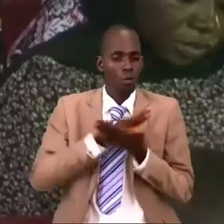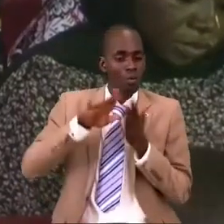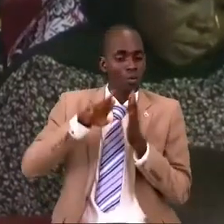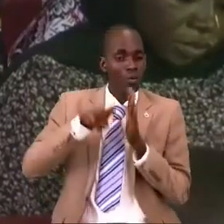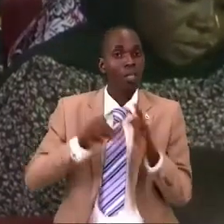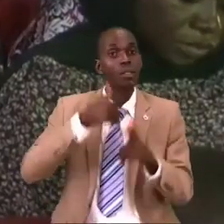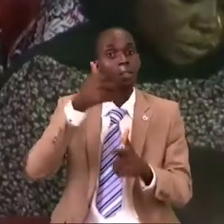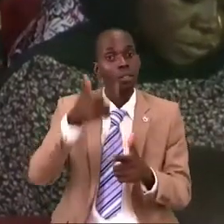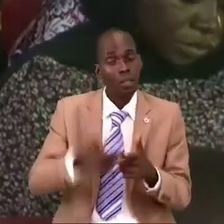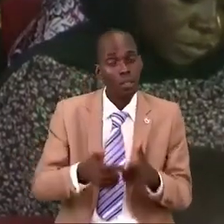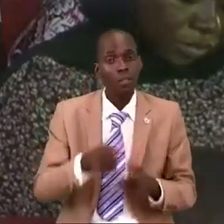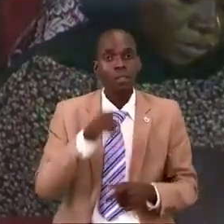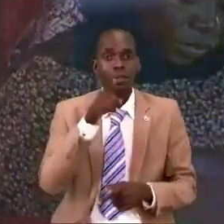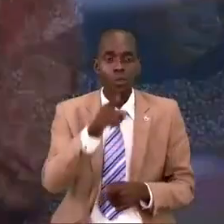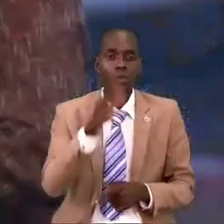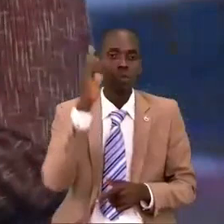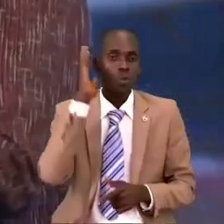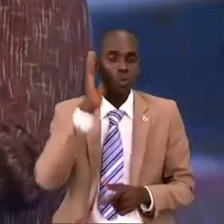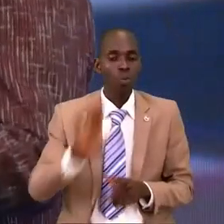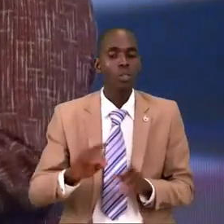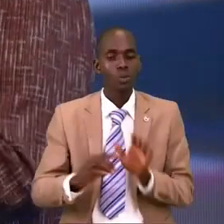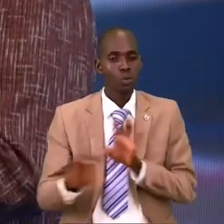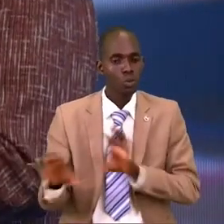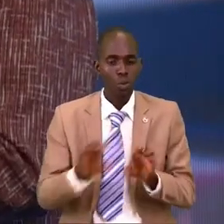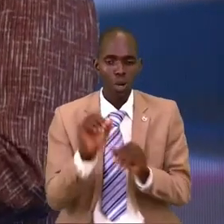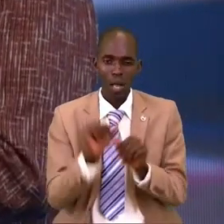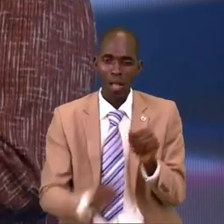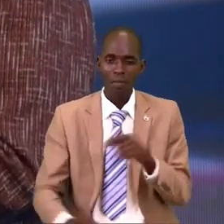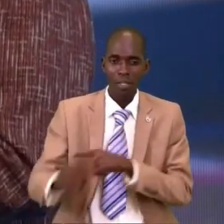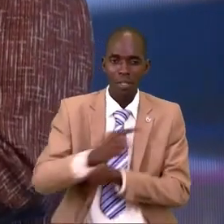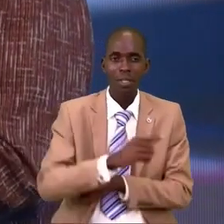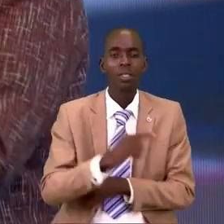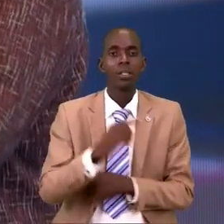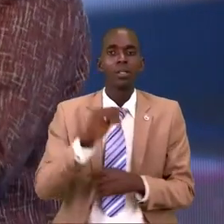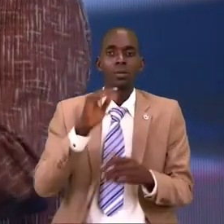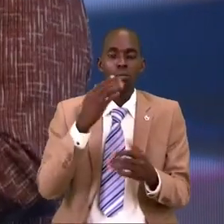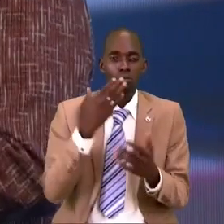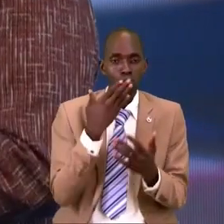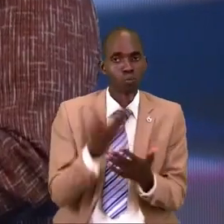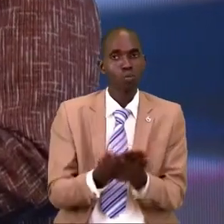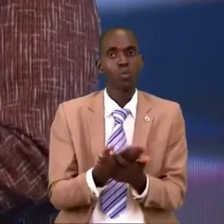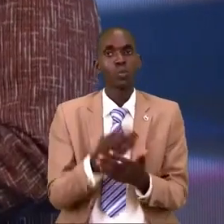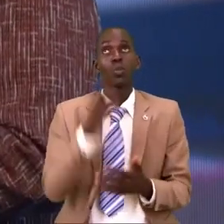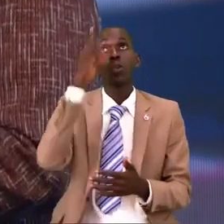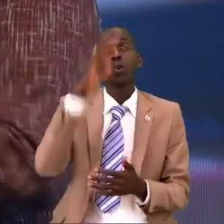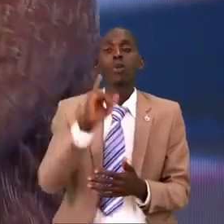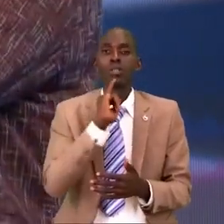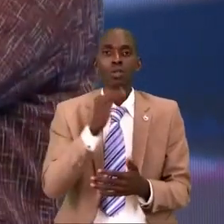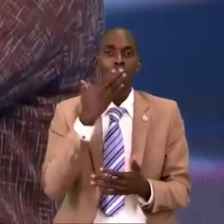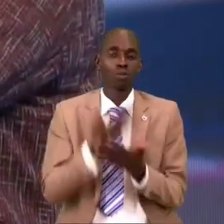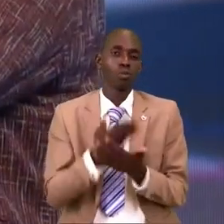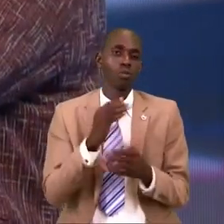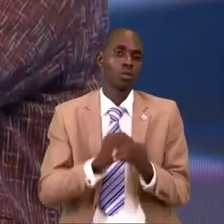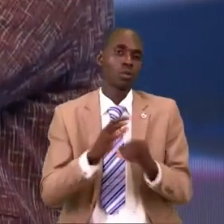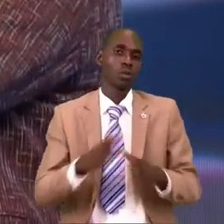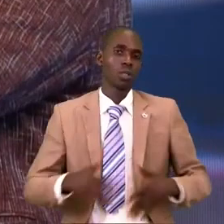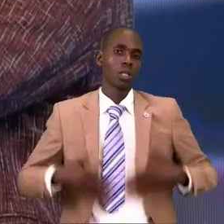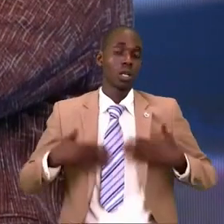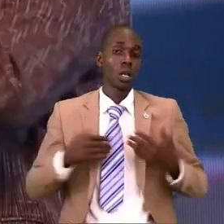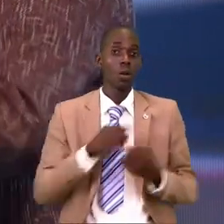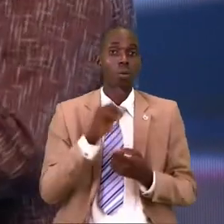And when you follow the Lord and your life represents and reflects the gospel, your